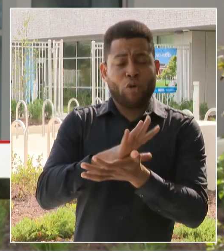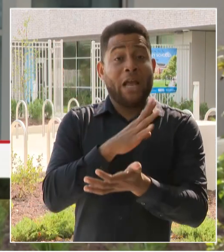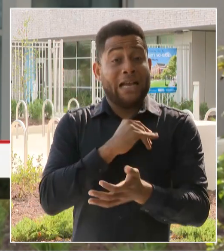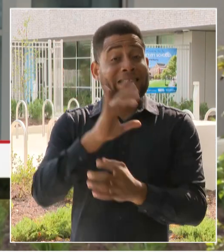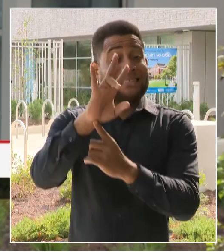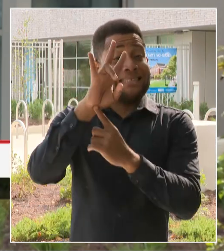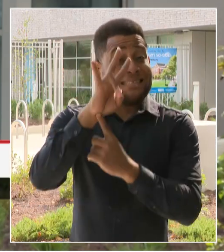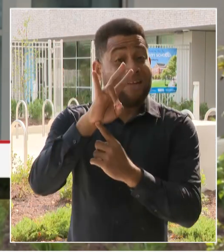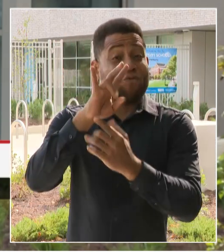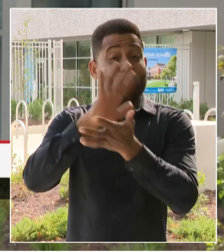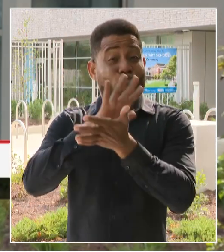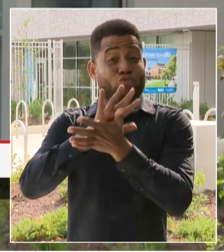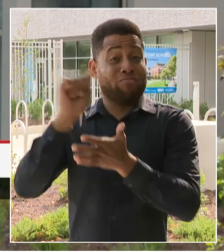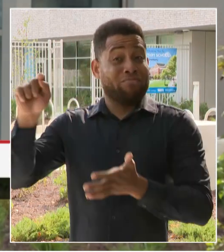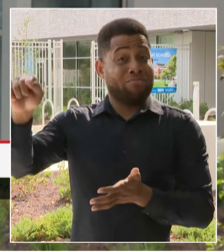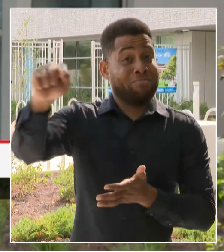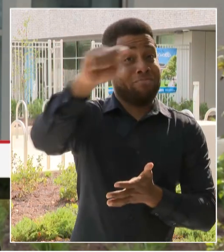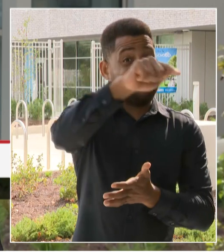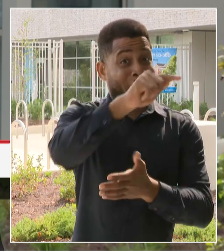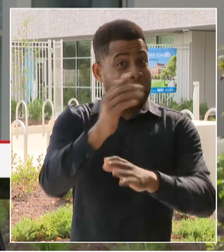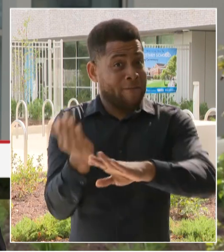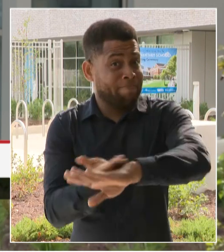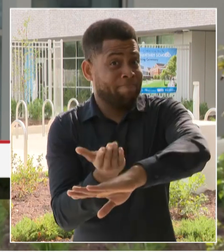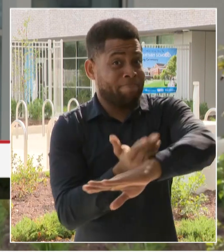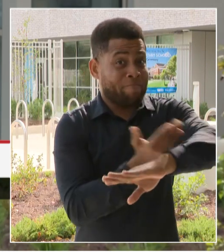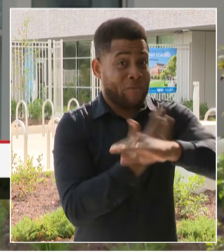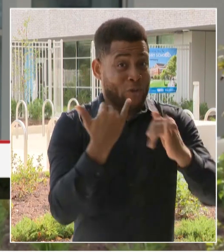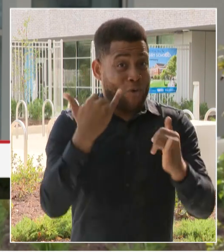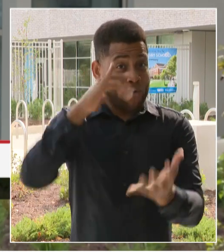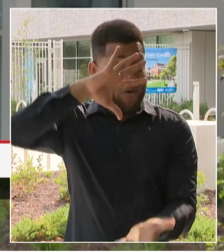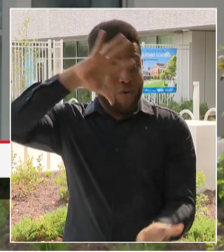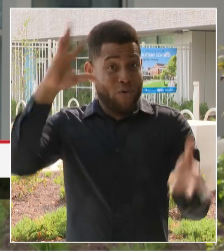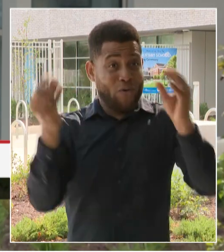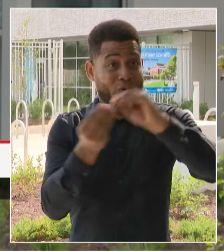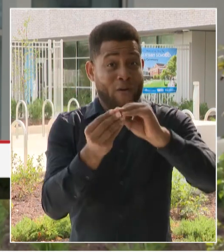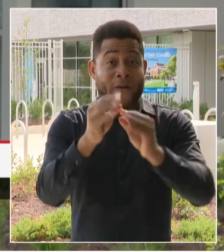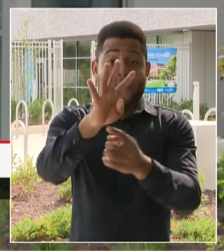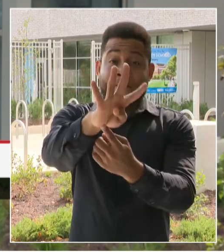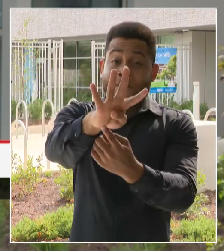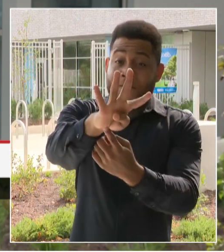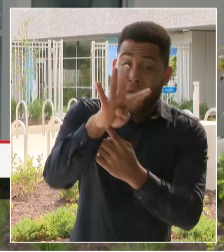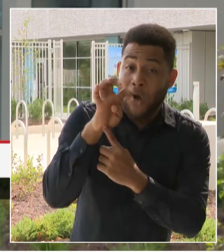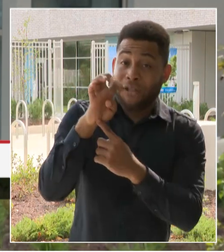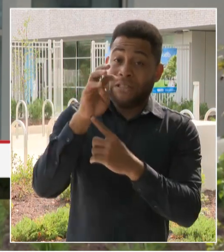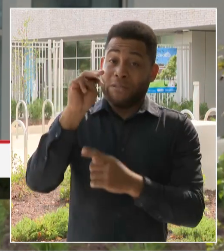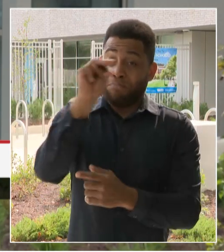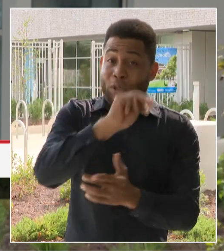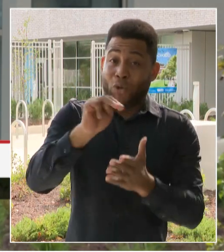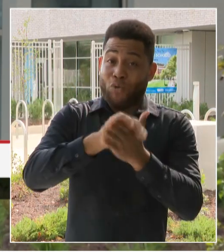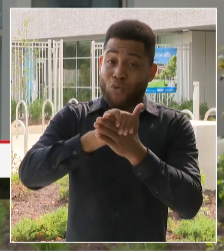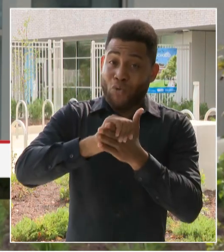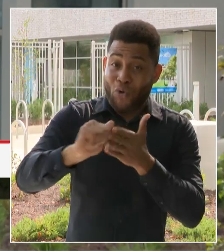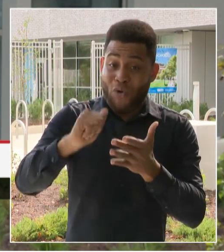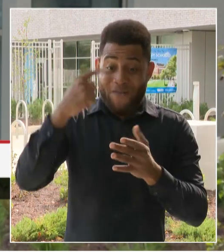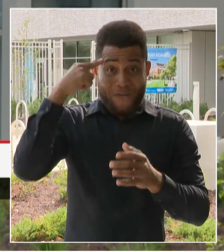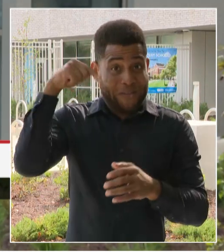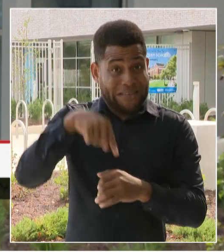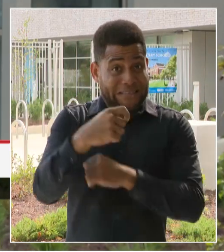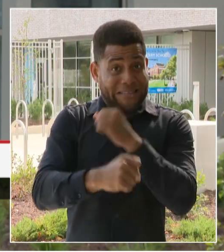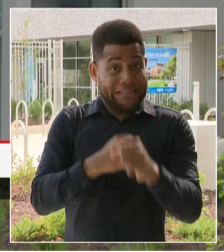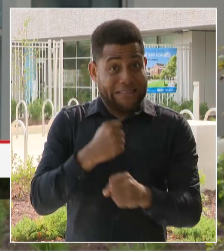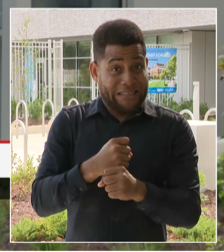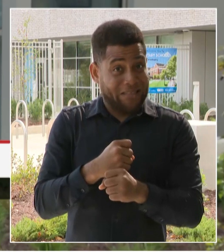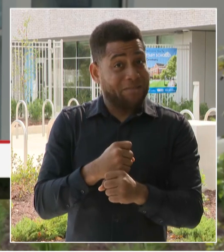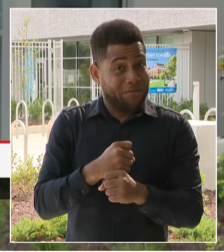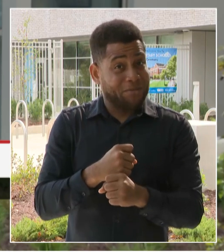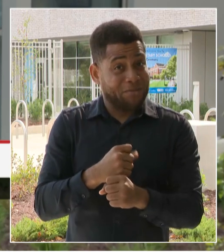than $400 million this year. Thank you, Team DGS. And now, before I turn it over to the Chancellor of DC